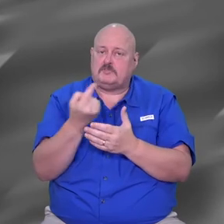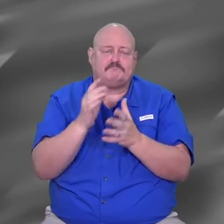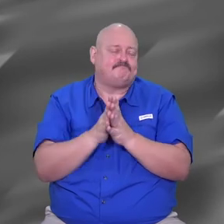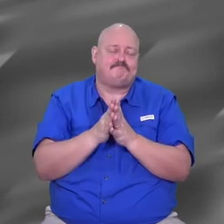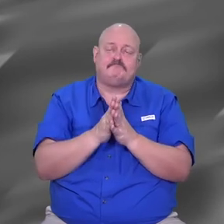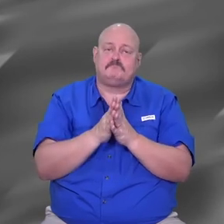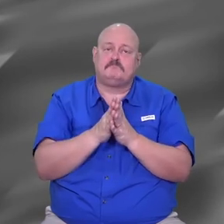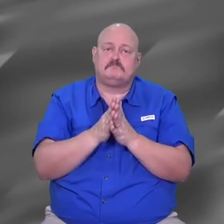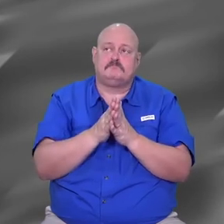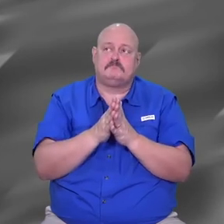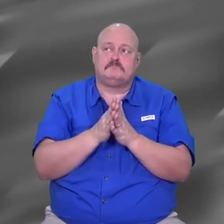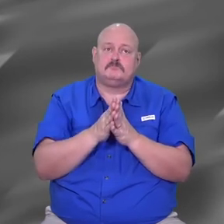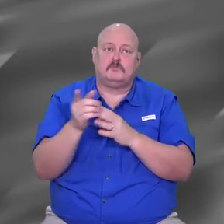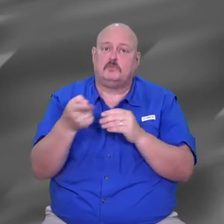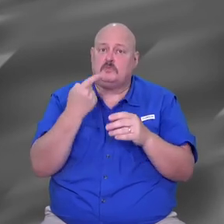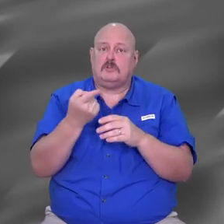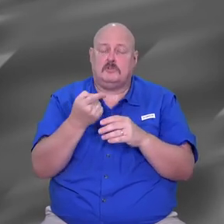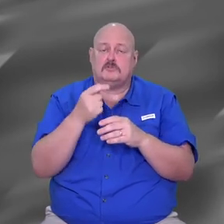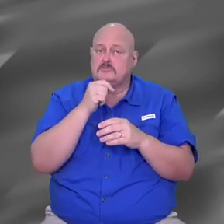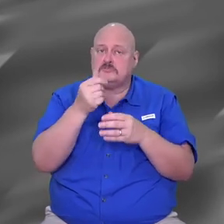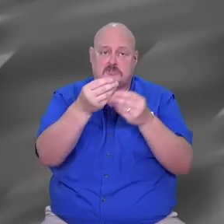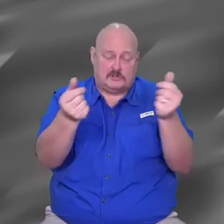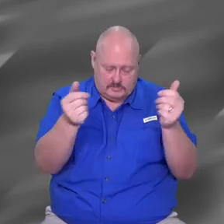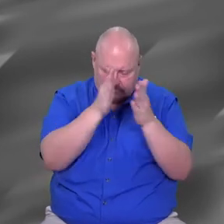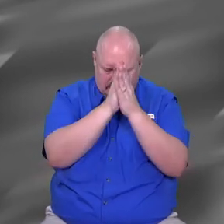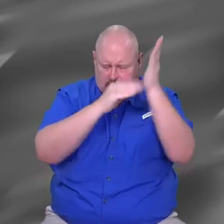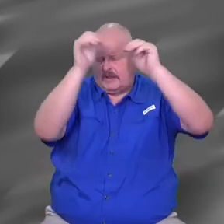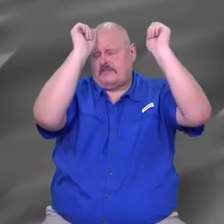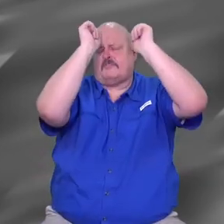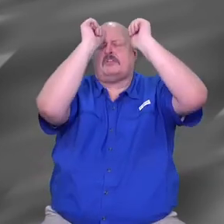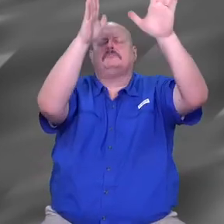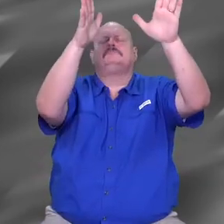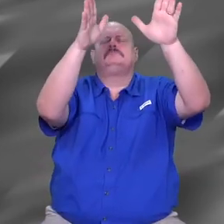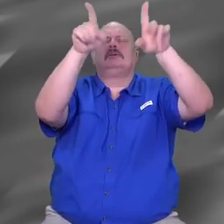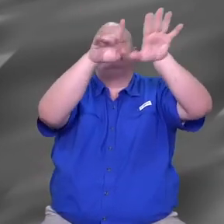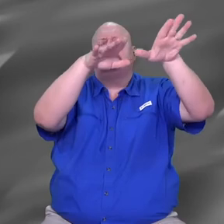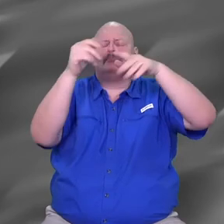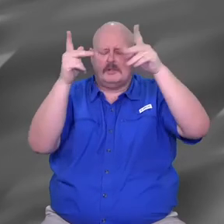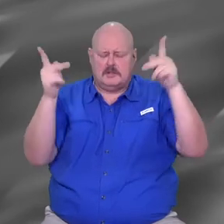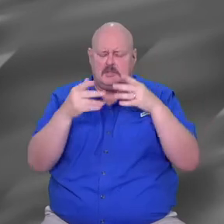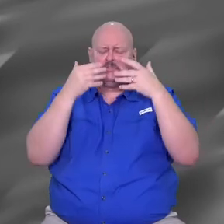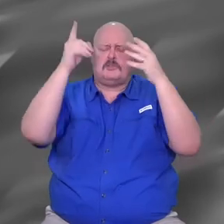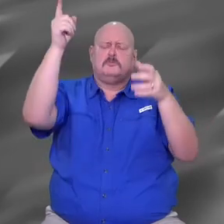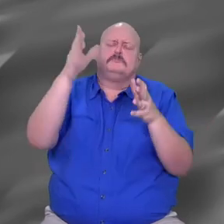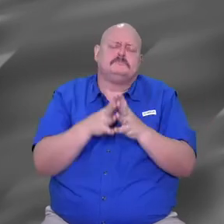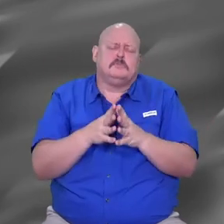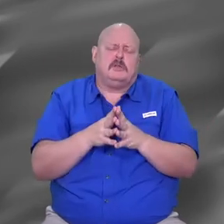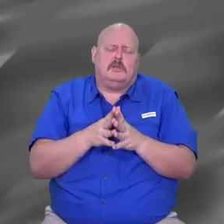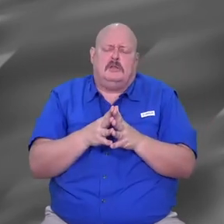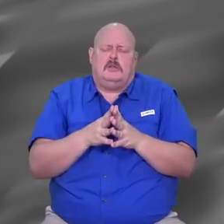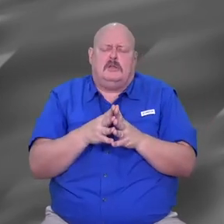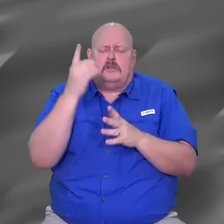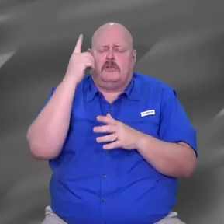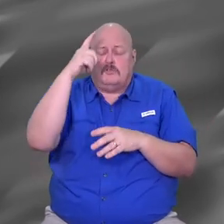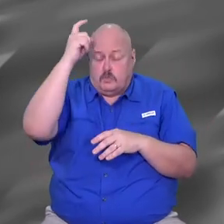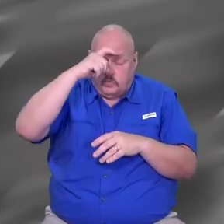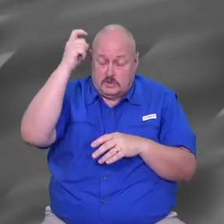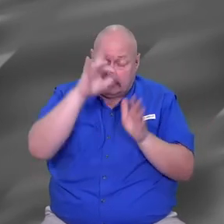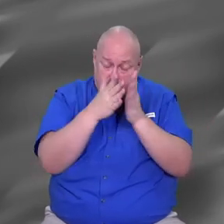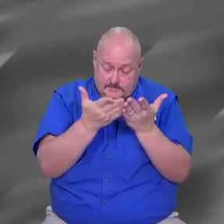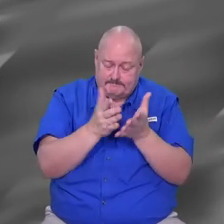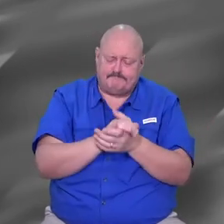when it goes left unattended. Let's pray. Heavenly Father, as we depart from this place, thank you for the wisdom of your